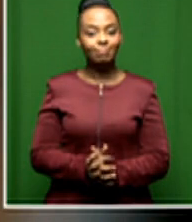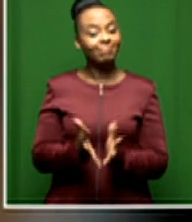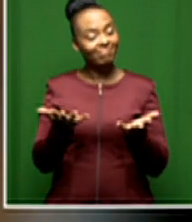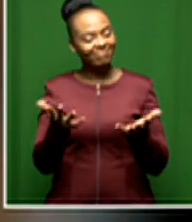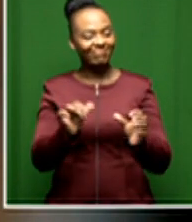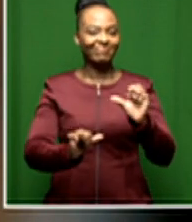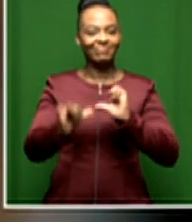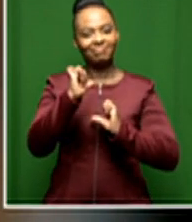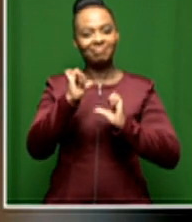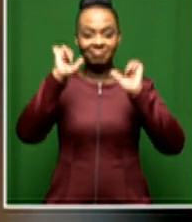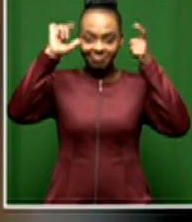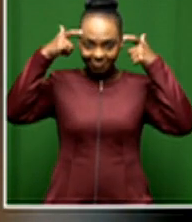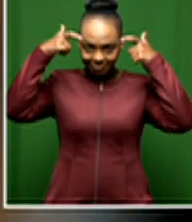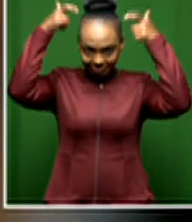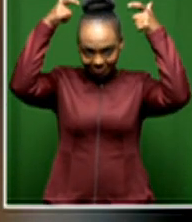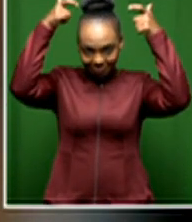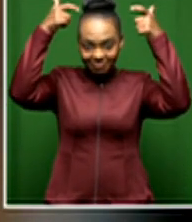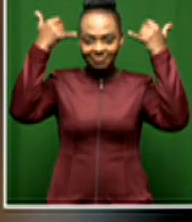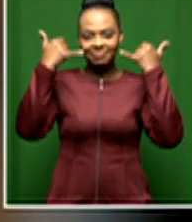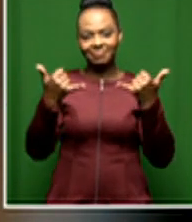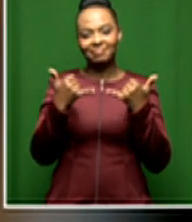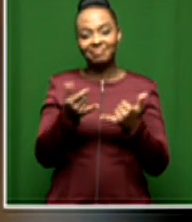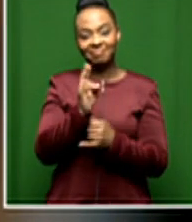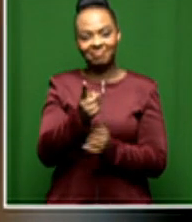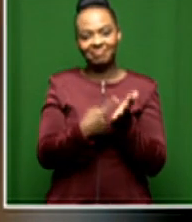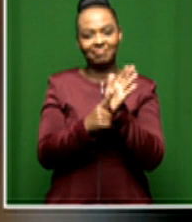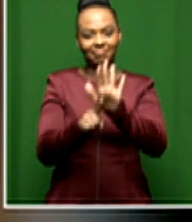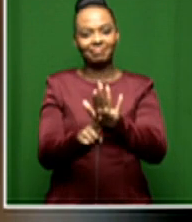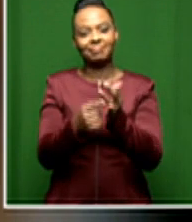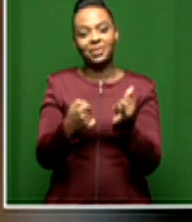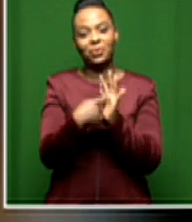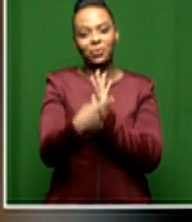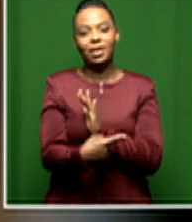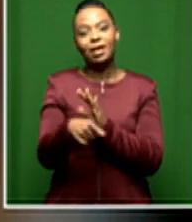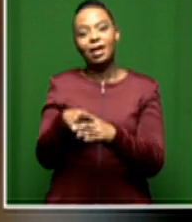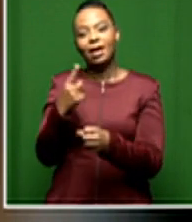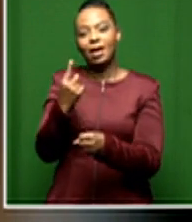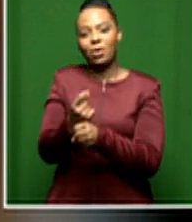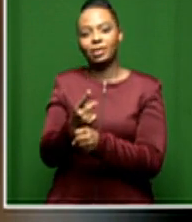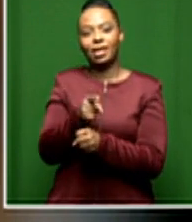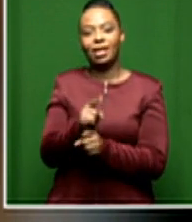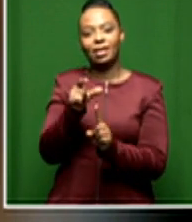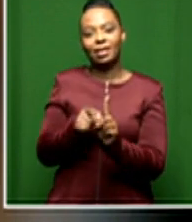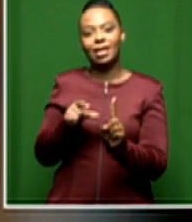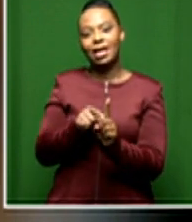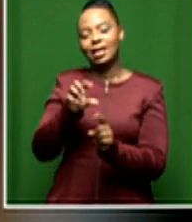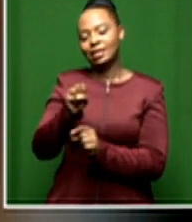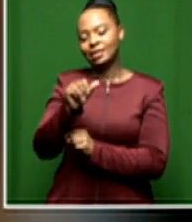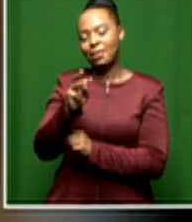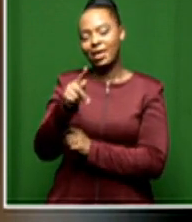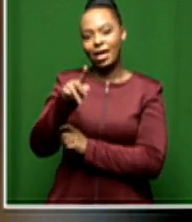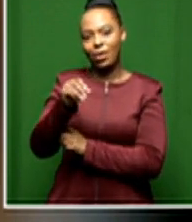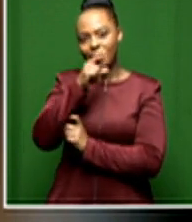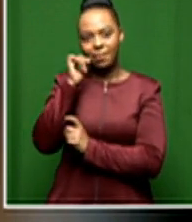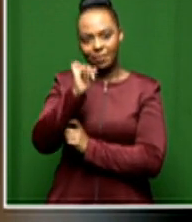All right, we are back to our chef slot once again, and this week's feature puts Gauteng-born chef Samkelo Ndaba in the spotlight. His love for